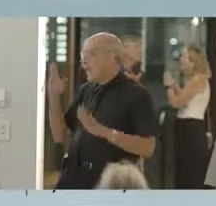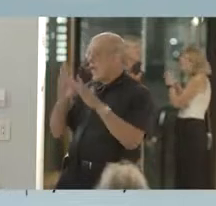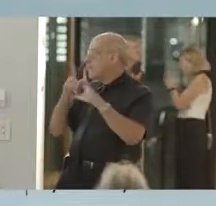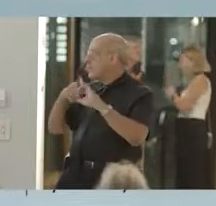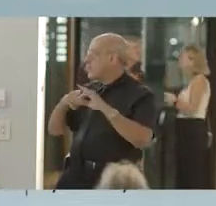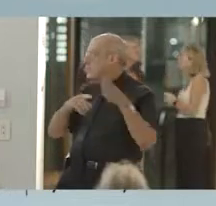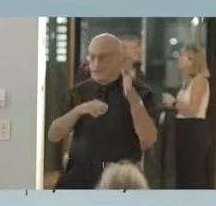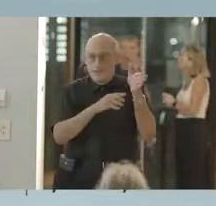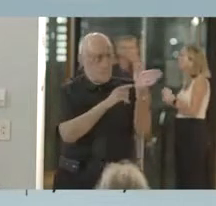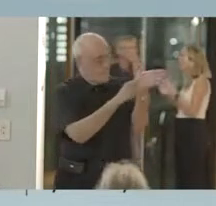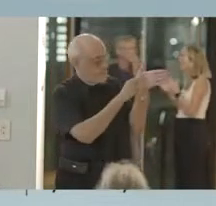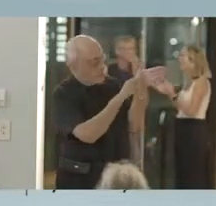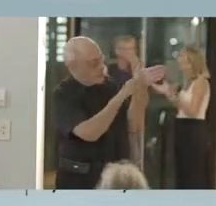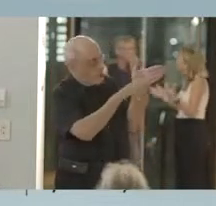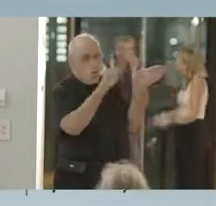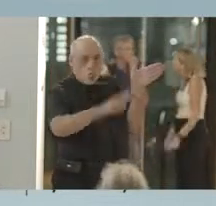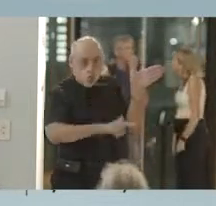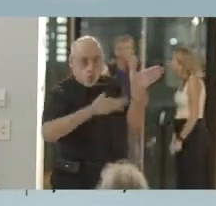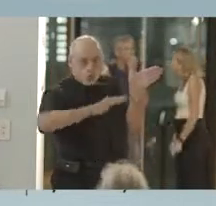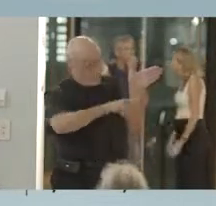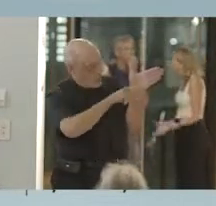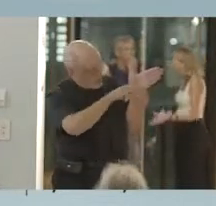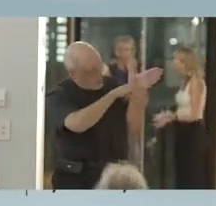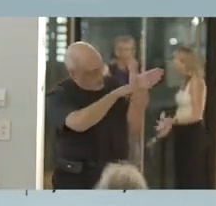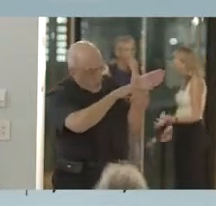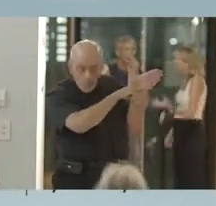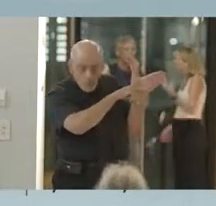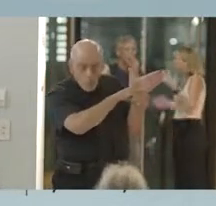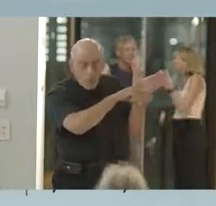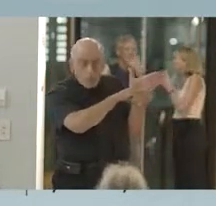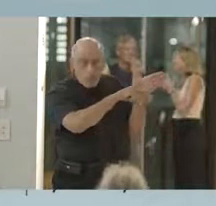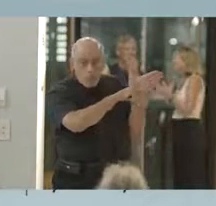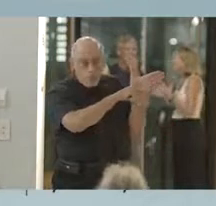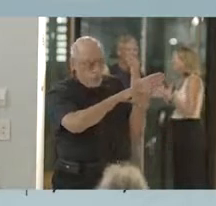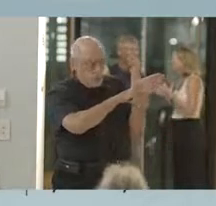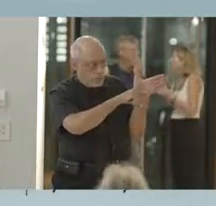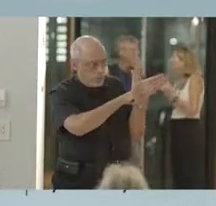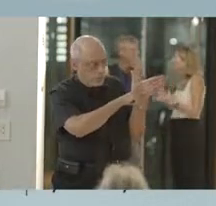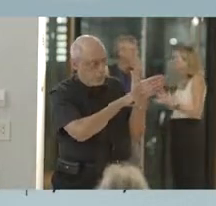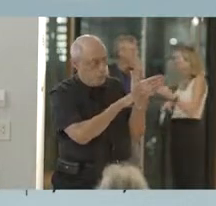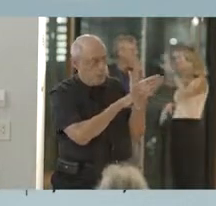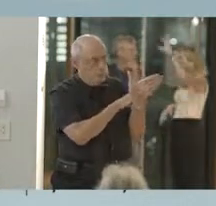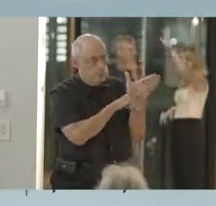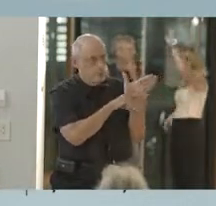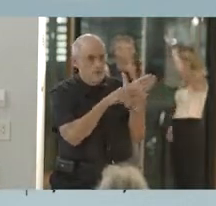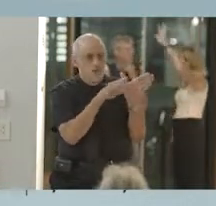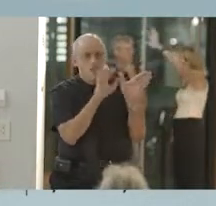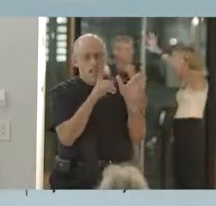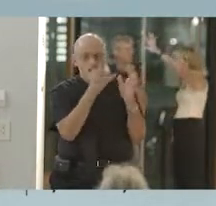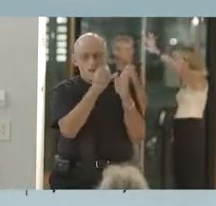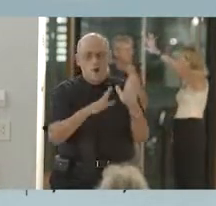this is this lower platform that I mentioned earlier that is at a very low level. I'm sure you've all walked there. It's extraordinary. And that was the